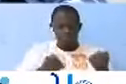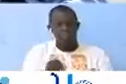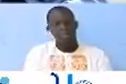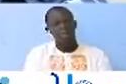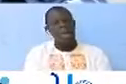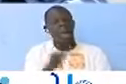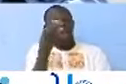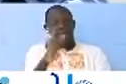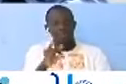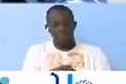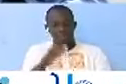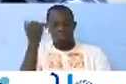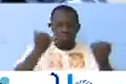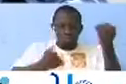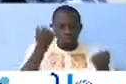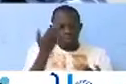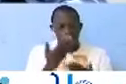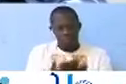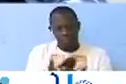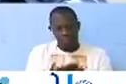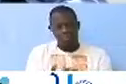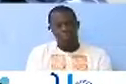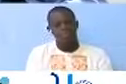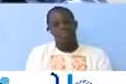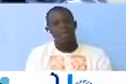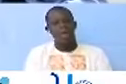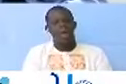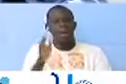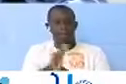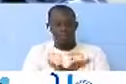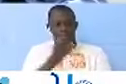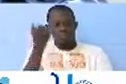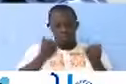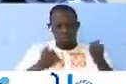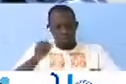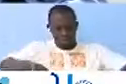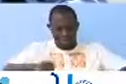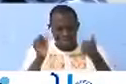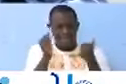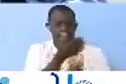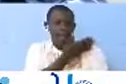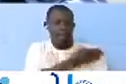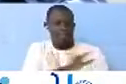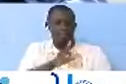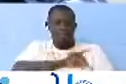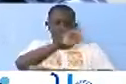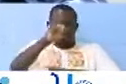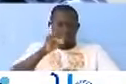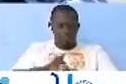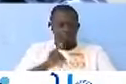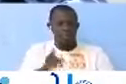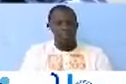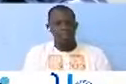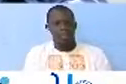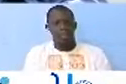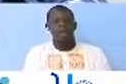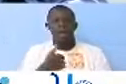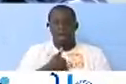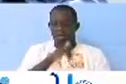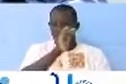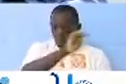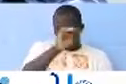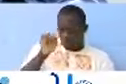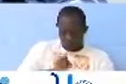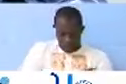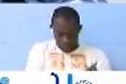Numero pareka. And when the vehicle is ready. Ina bita. Before it departs. Ngiyukman ng ko yamala. I will call